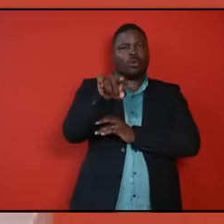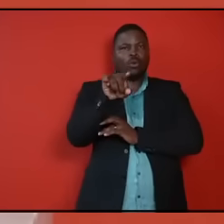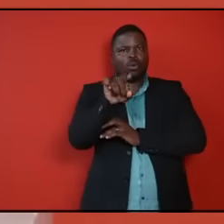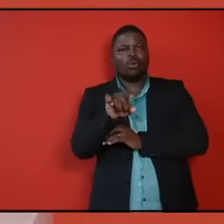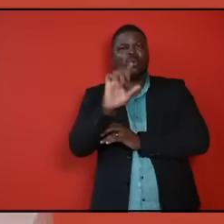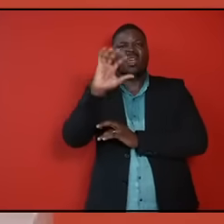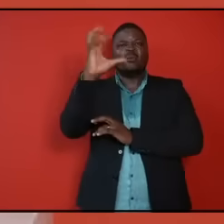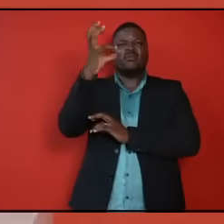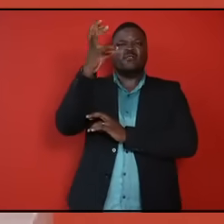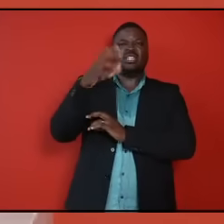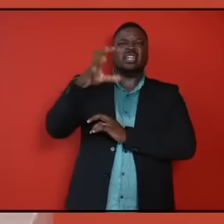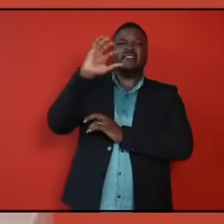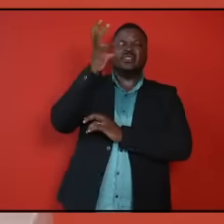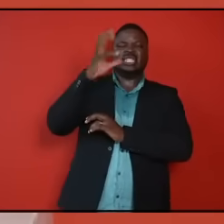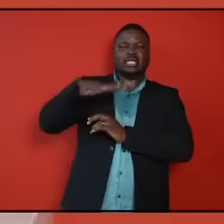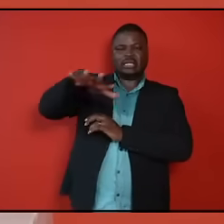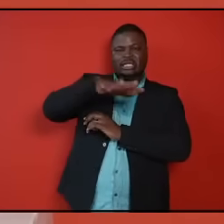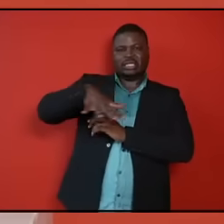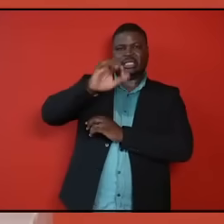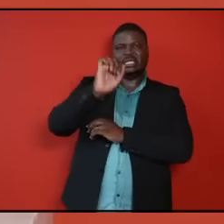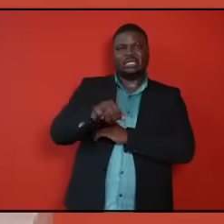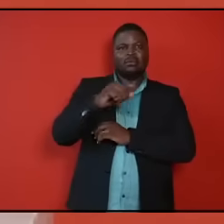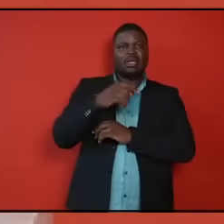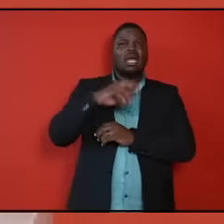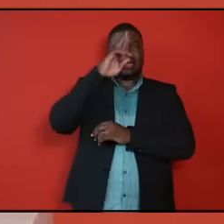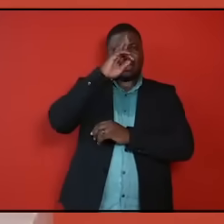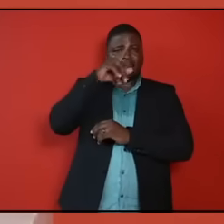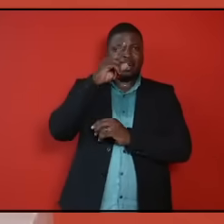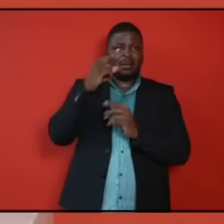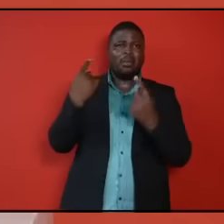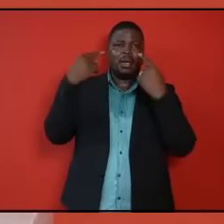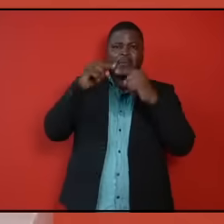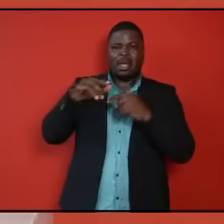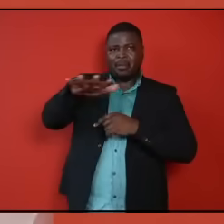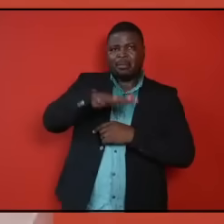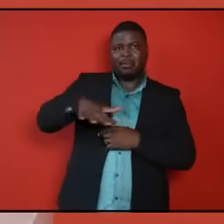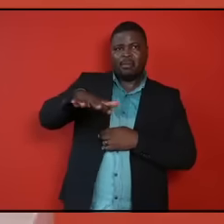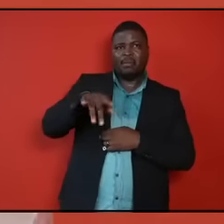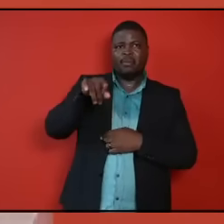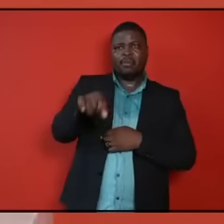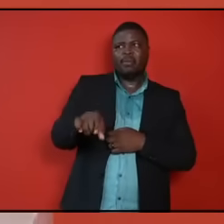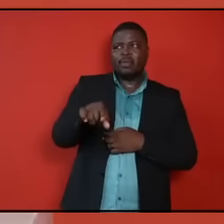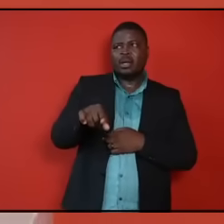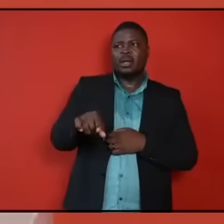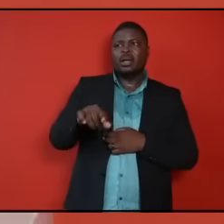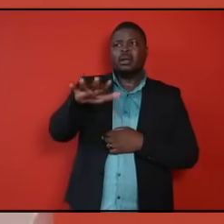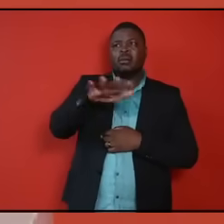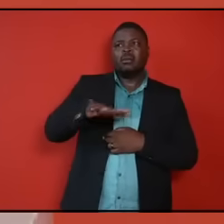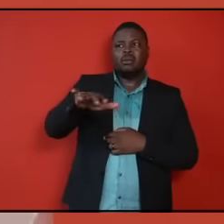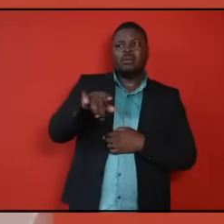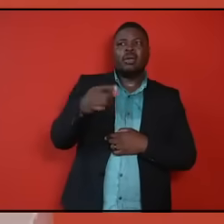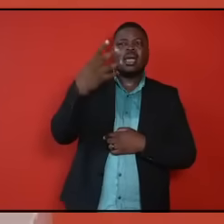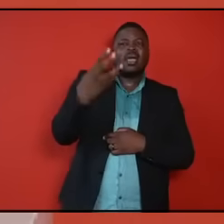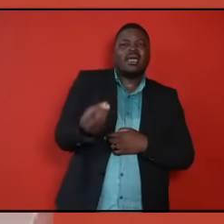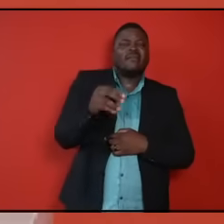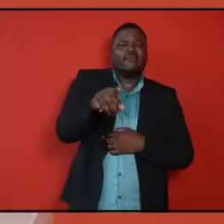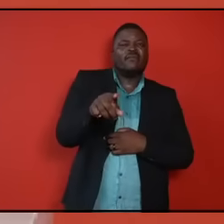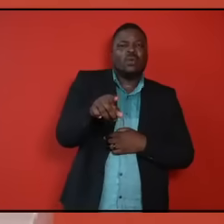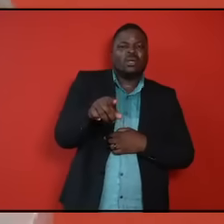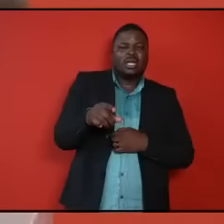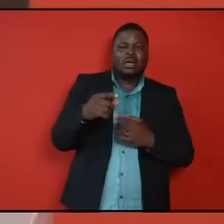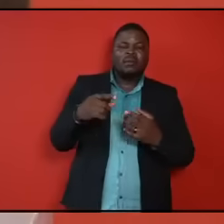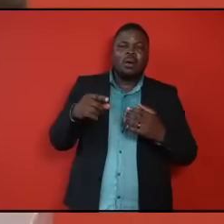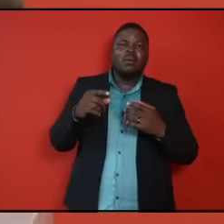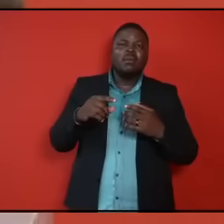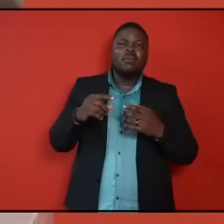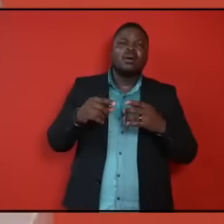where sewer was spilling in that area for more than a month. And it was this level. And